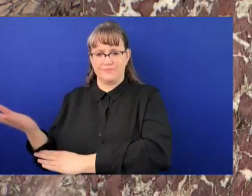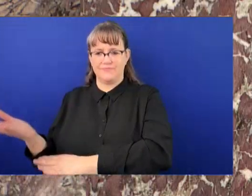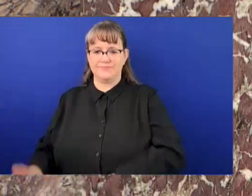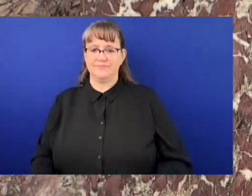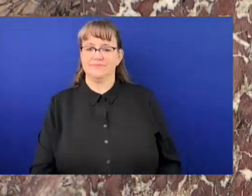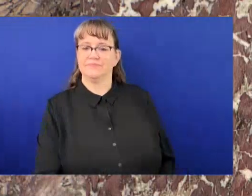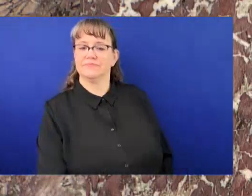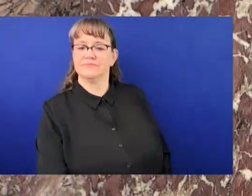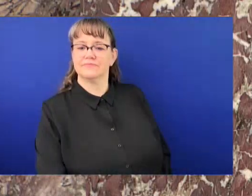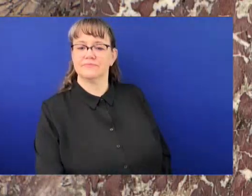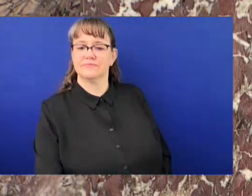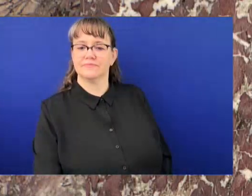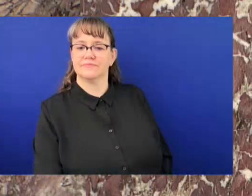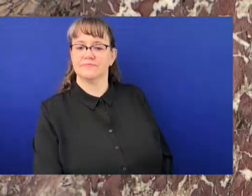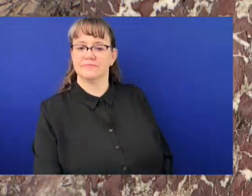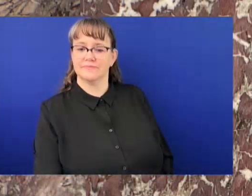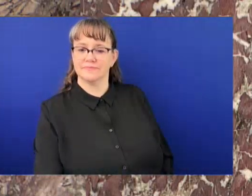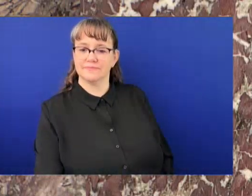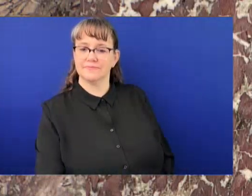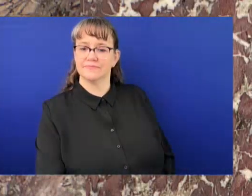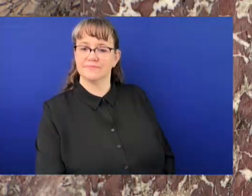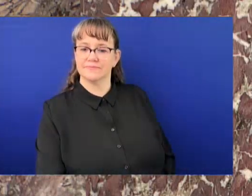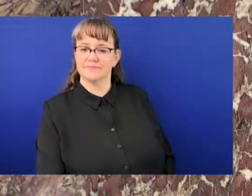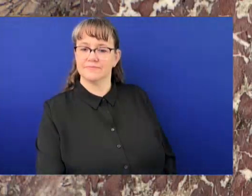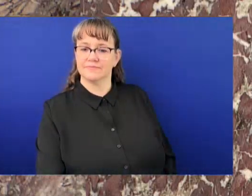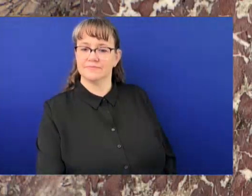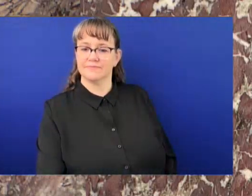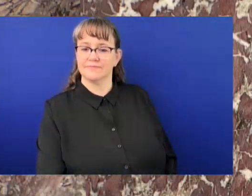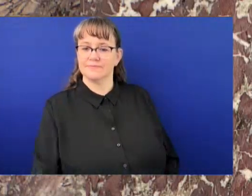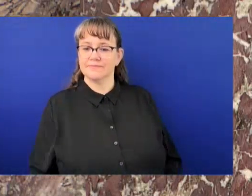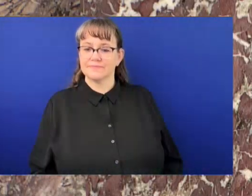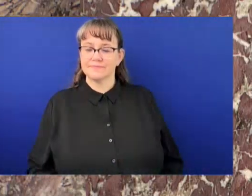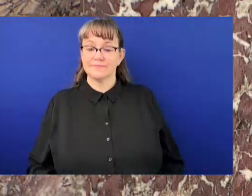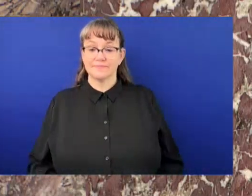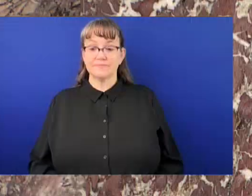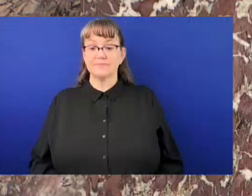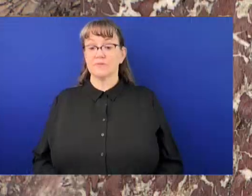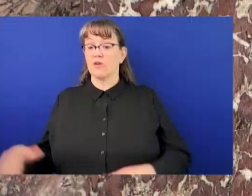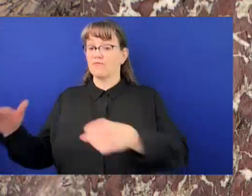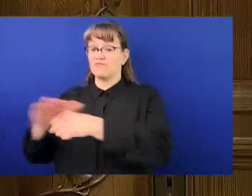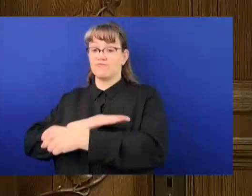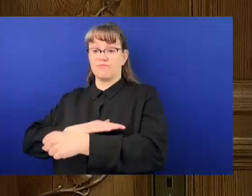A fully funded detox and treatment center is operational.